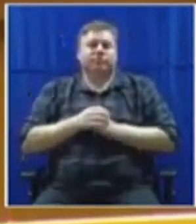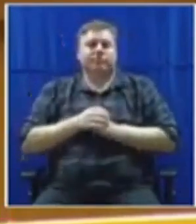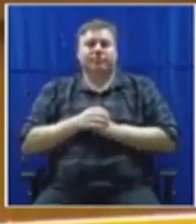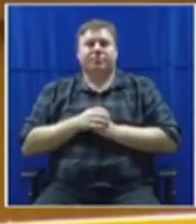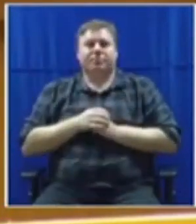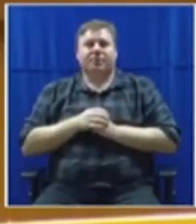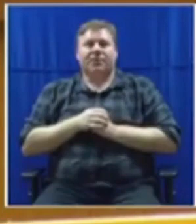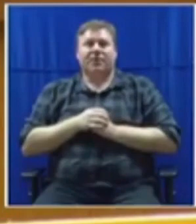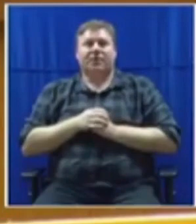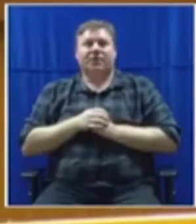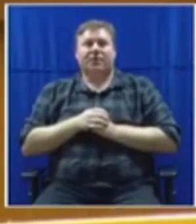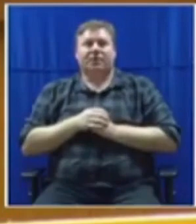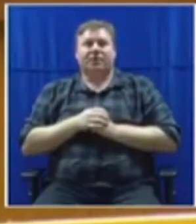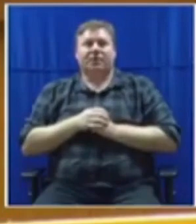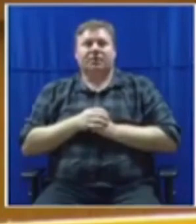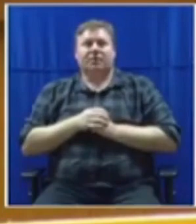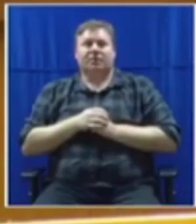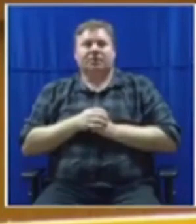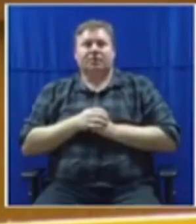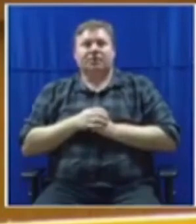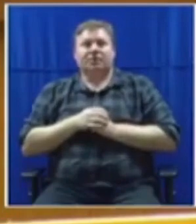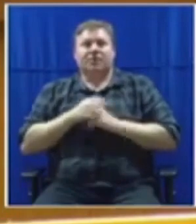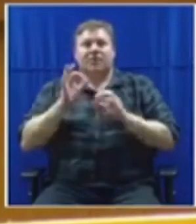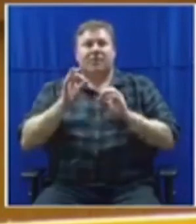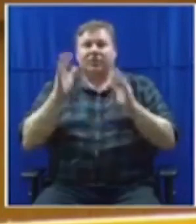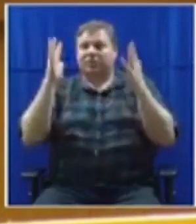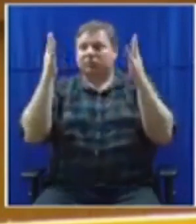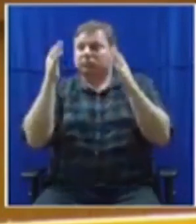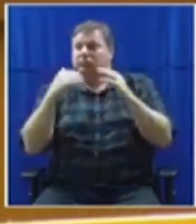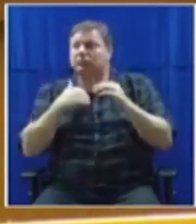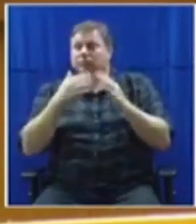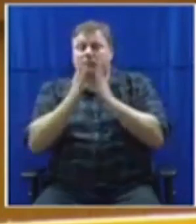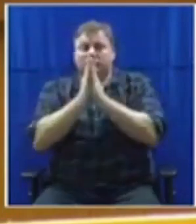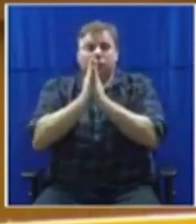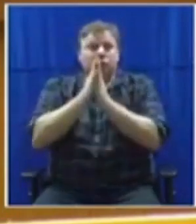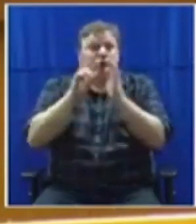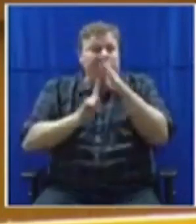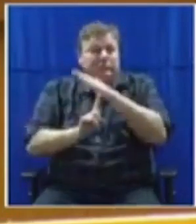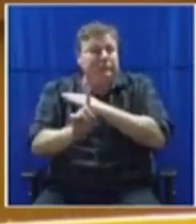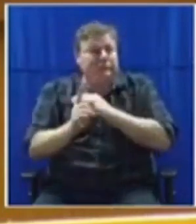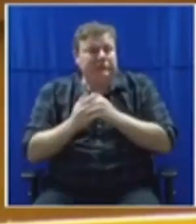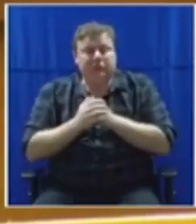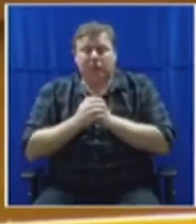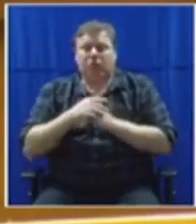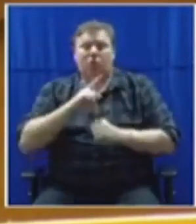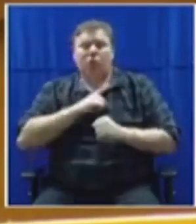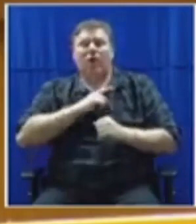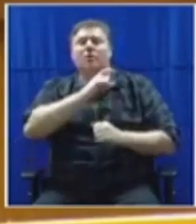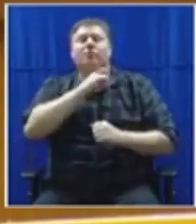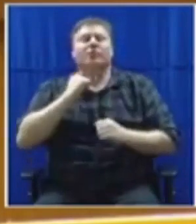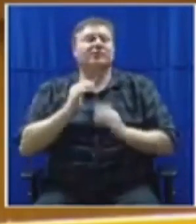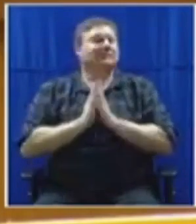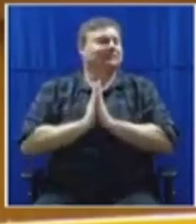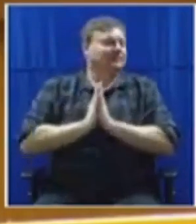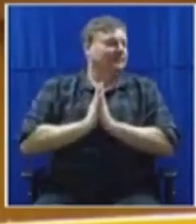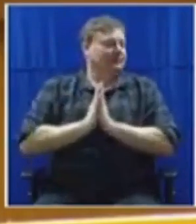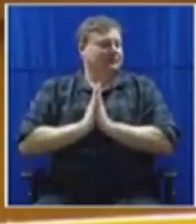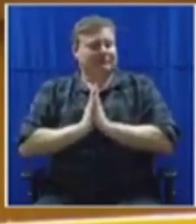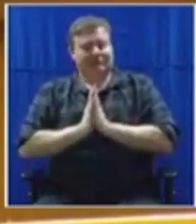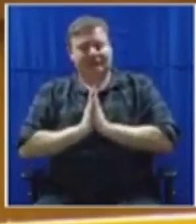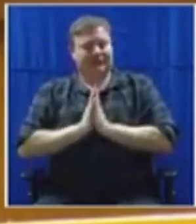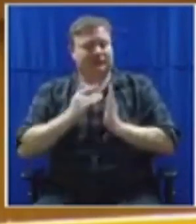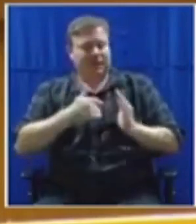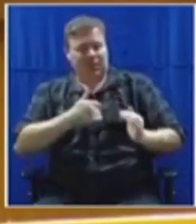even worship their chosen God in fear, because behind the veil of priesthood may be a heartless monster